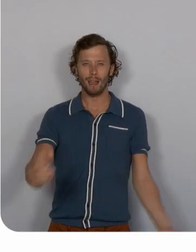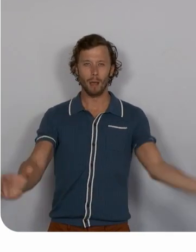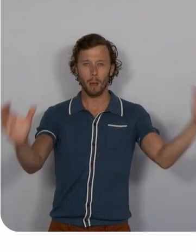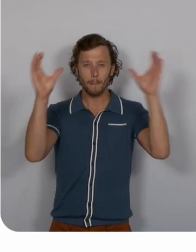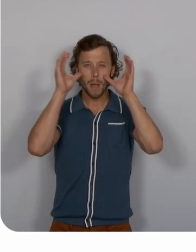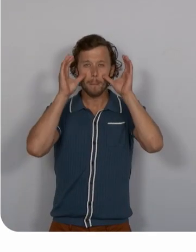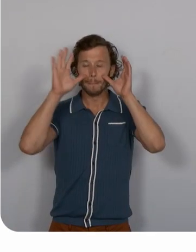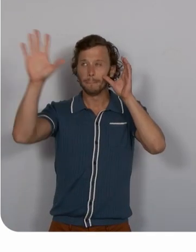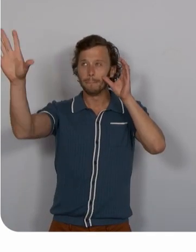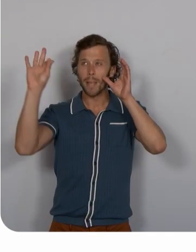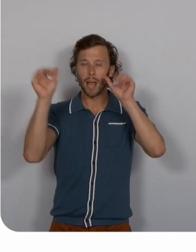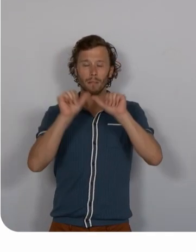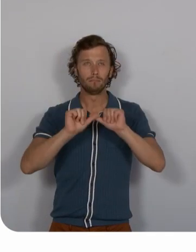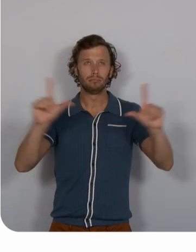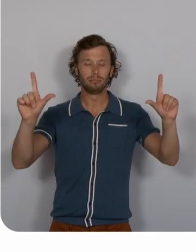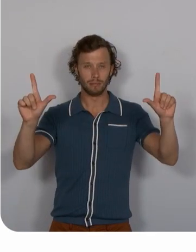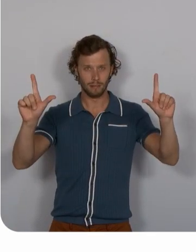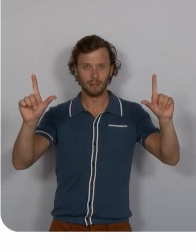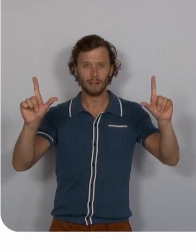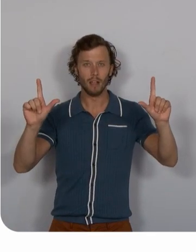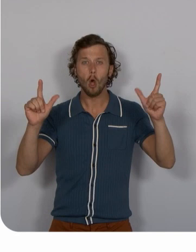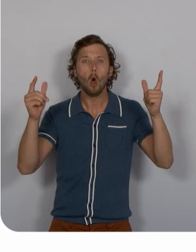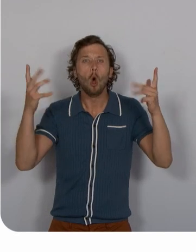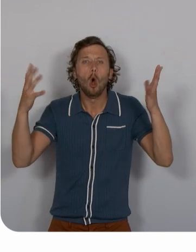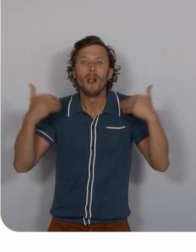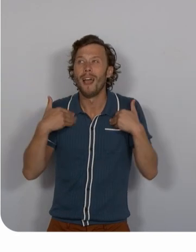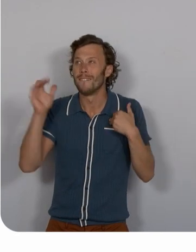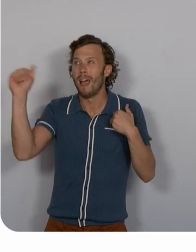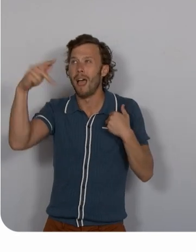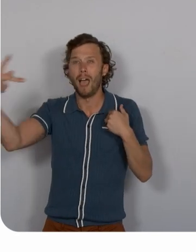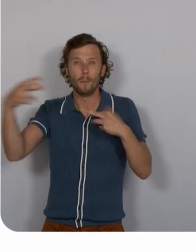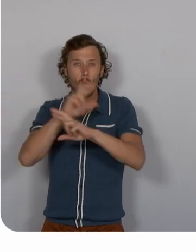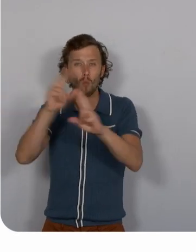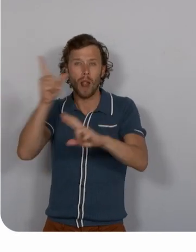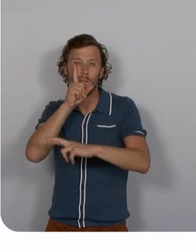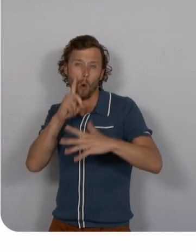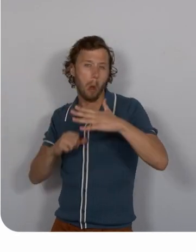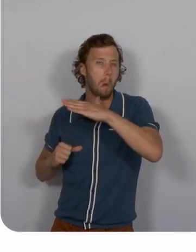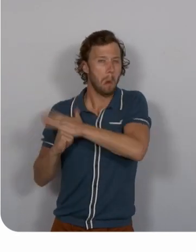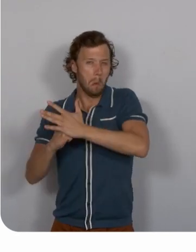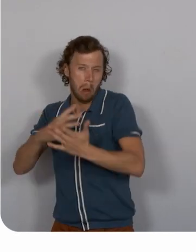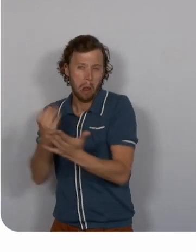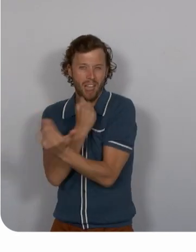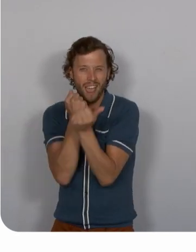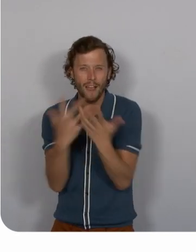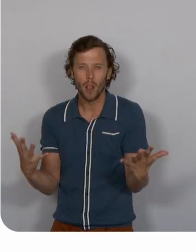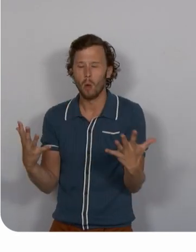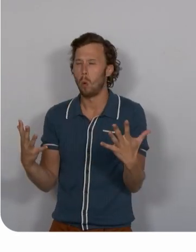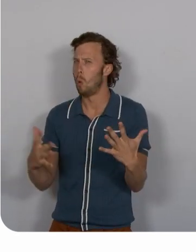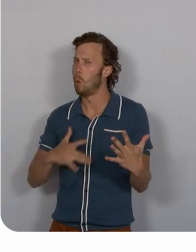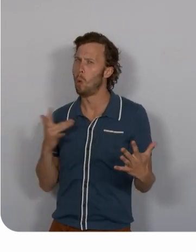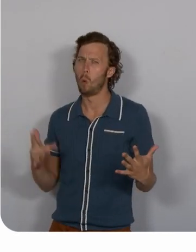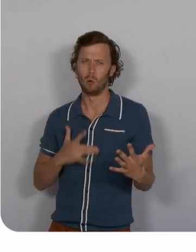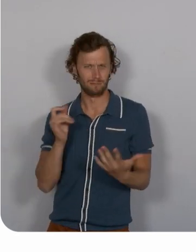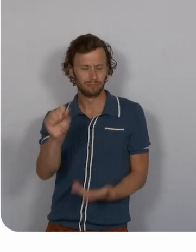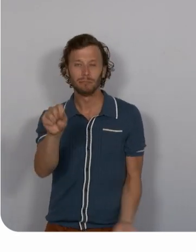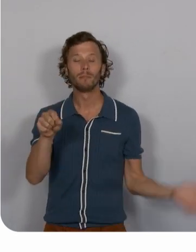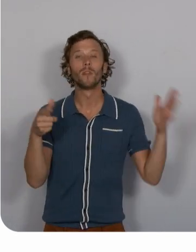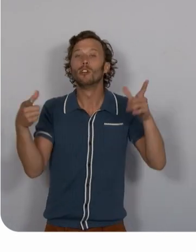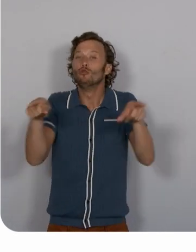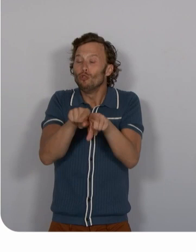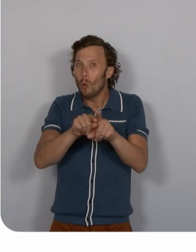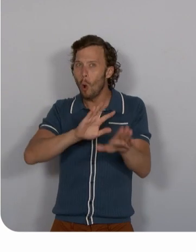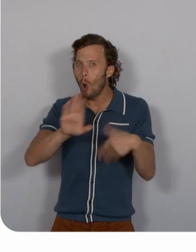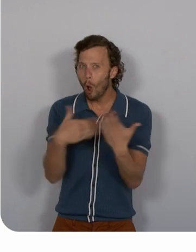app that has already been optimized to take advantage of what Quest 3 is capable of. And it does all of this, by the way,